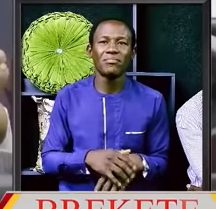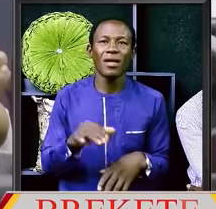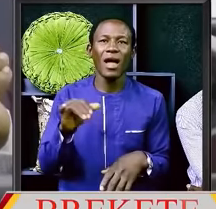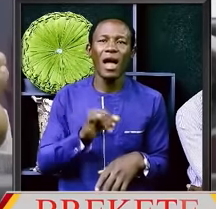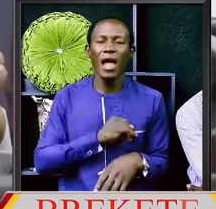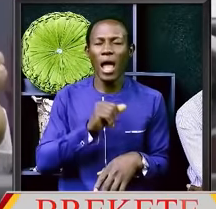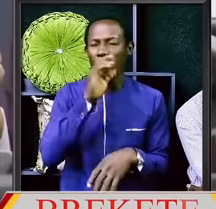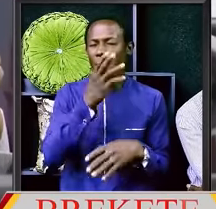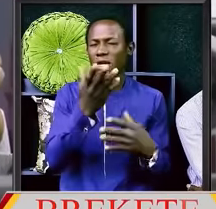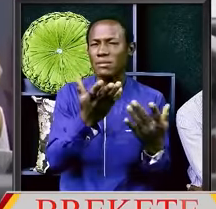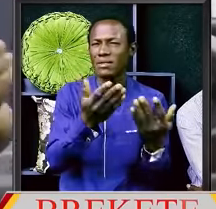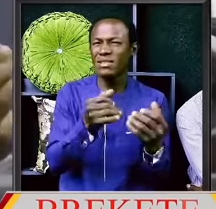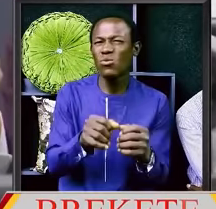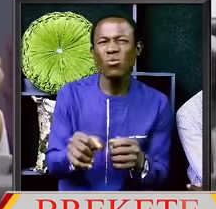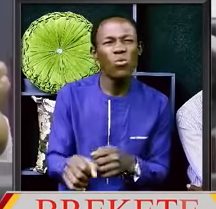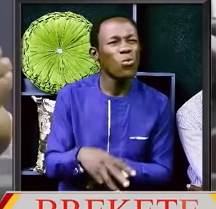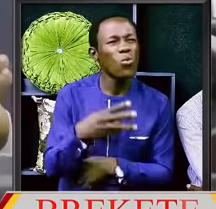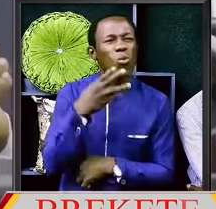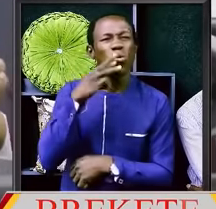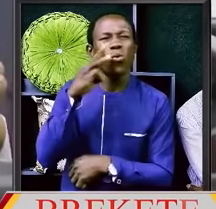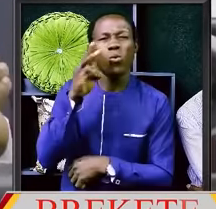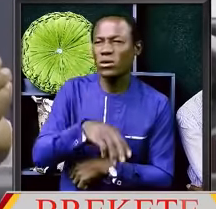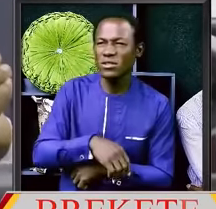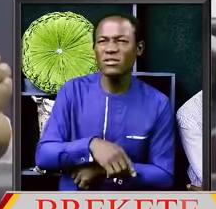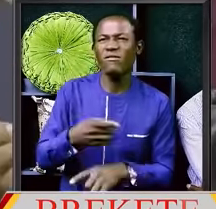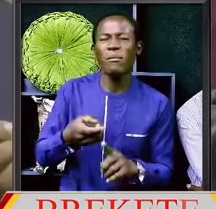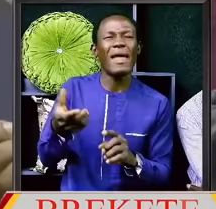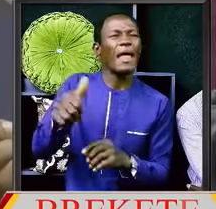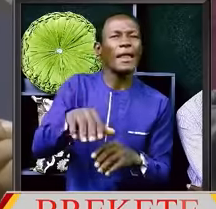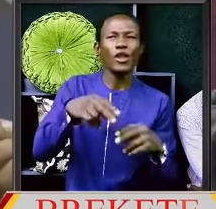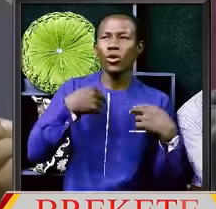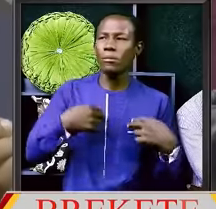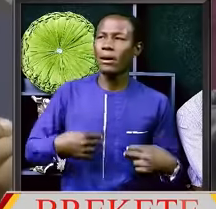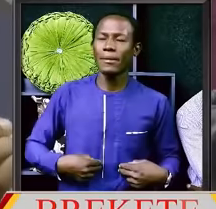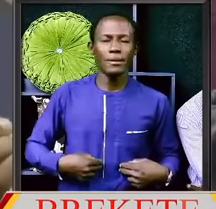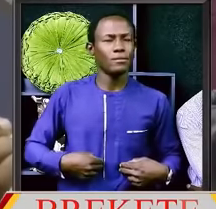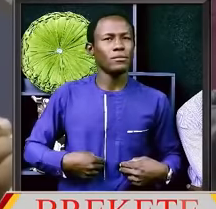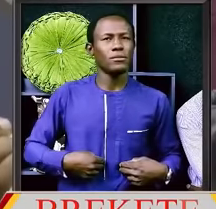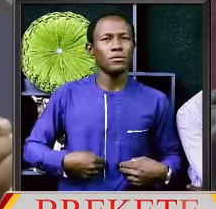And they expect the worst from any human being where you see around me.